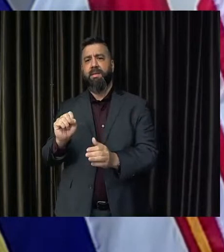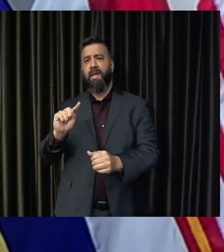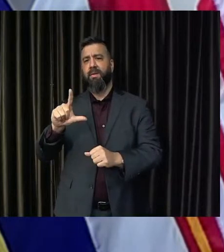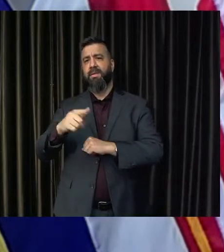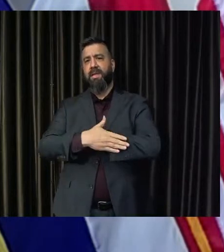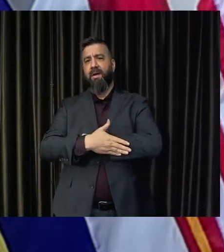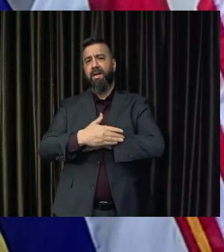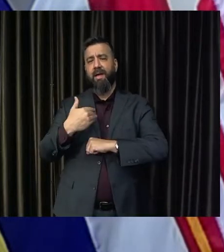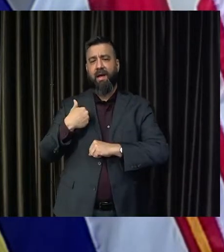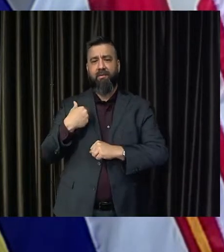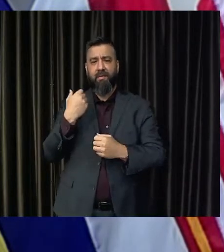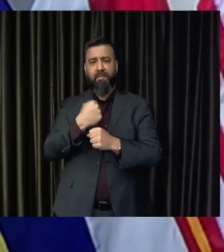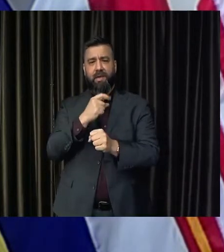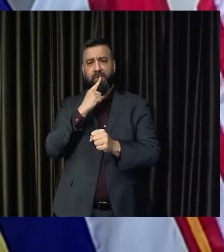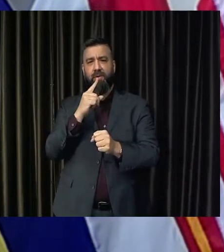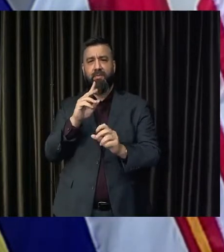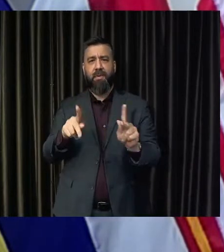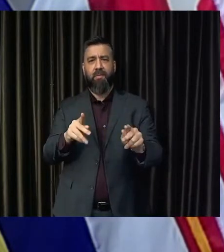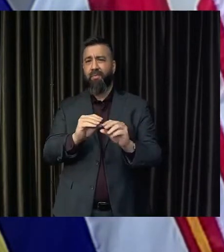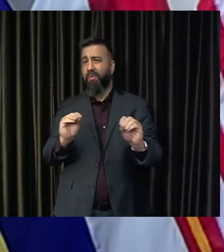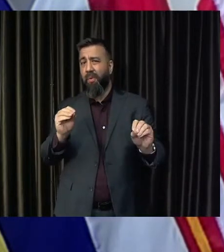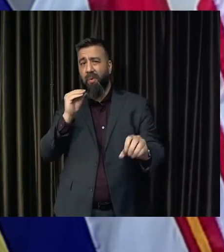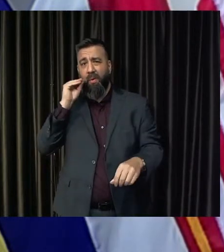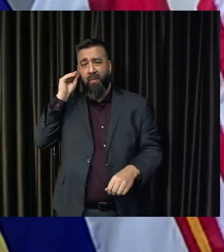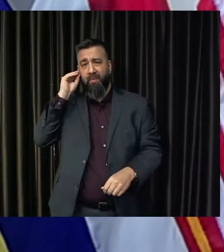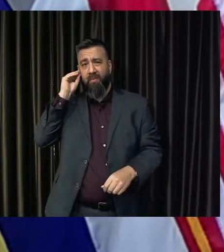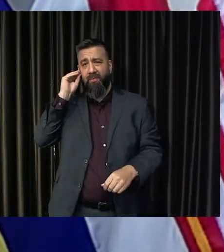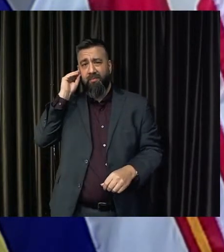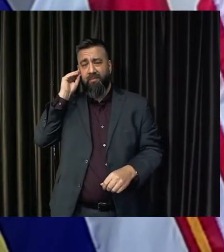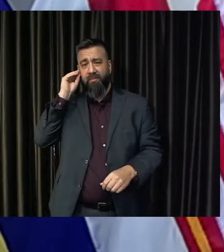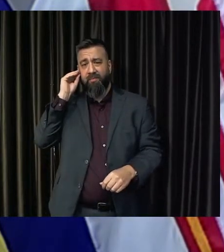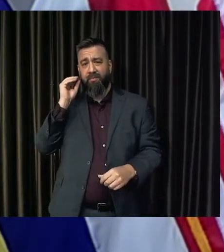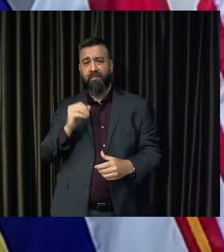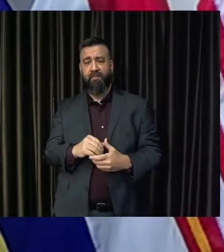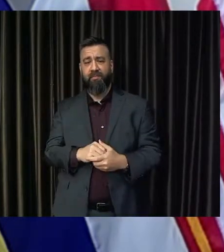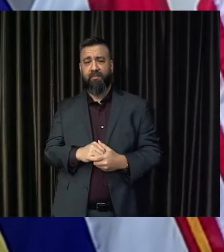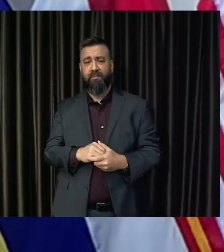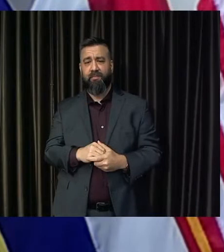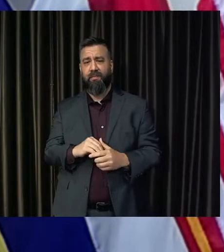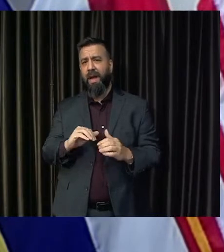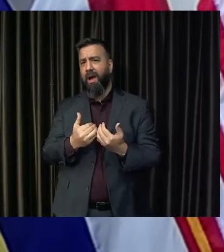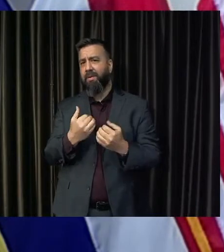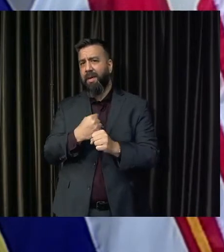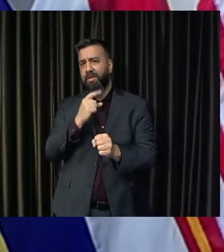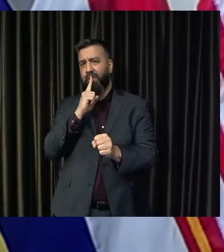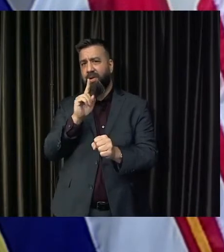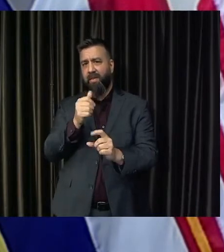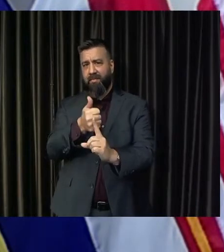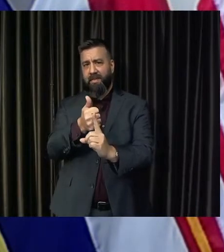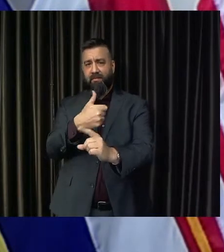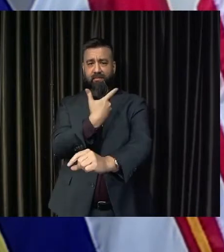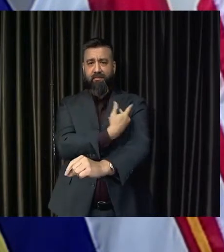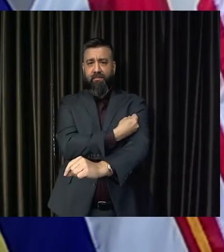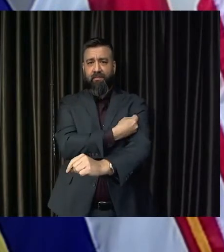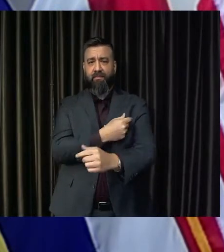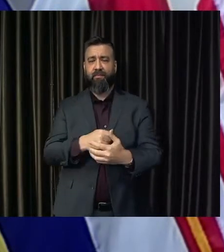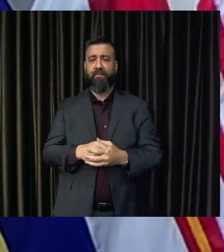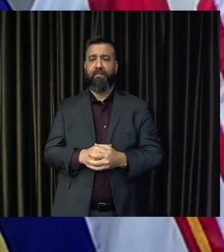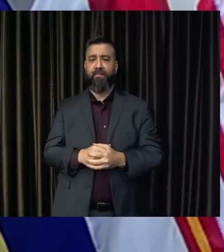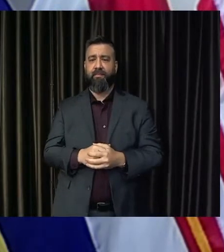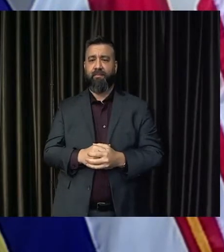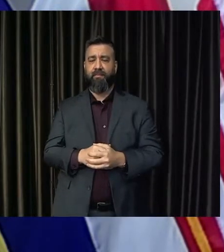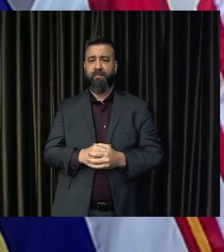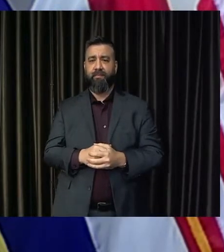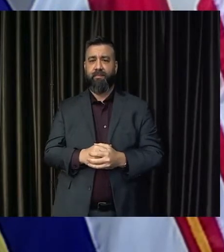they are eligible? And so the question is, what's the county's process and strategy for vaccinating